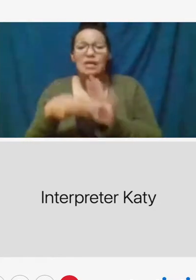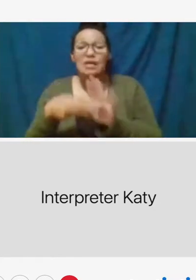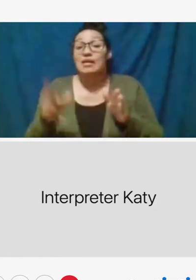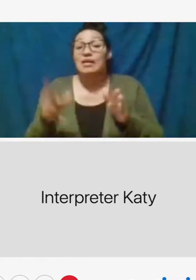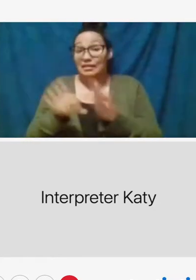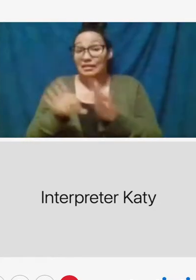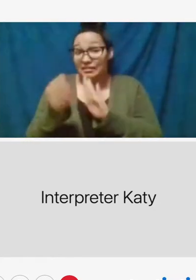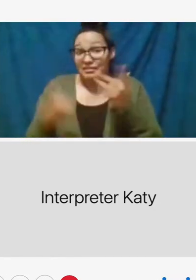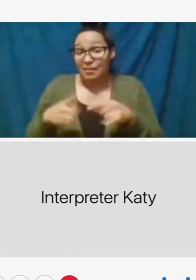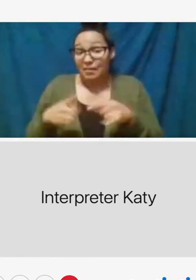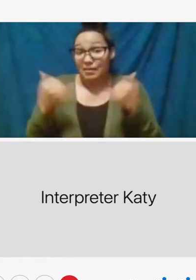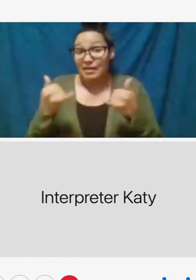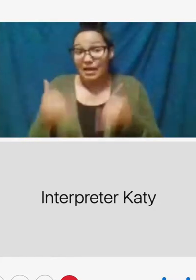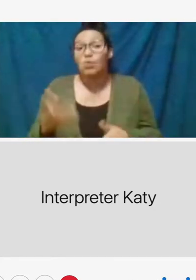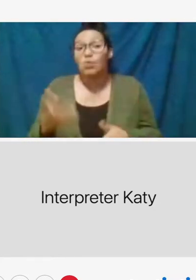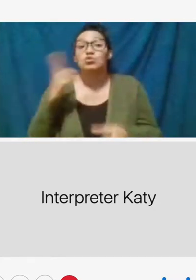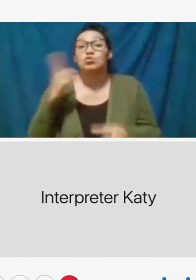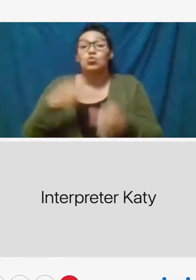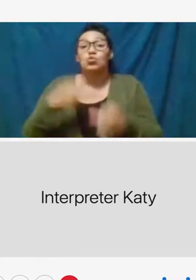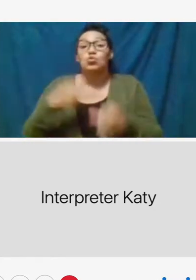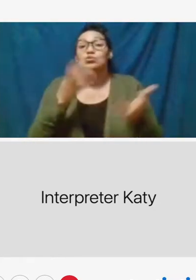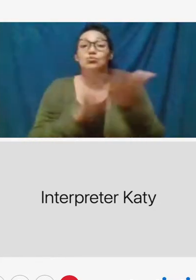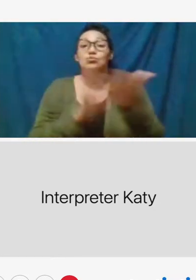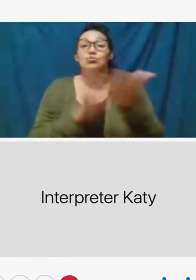congratulating them for a great new